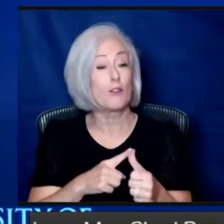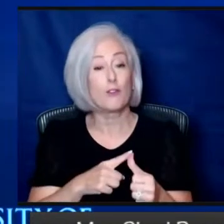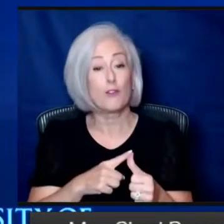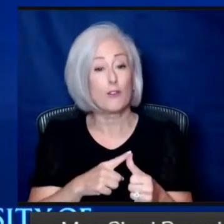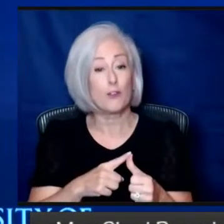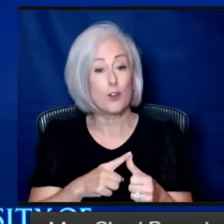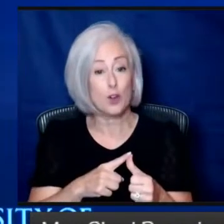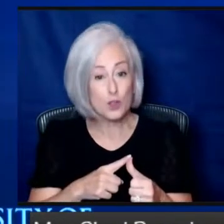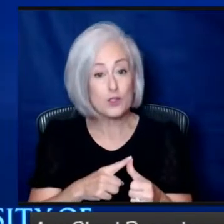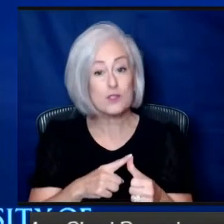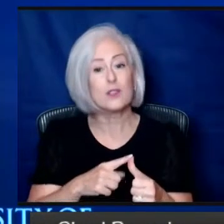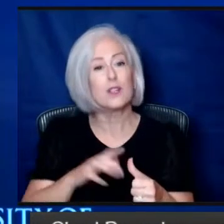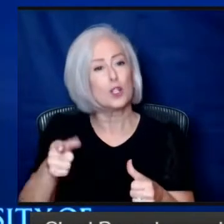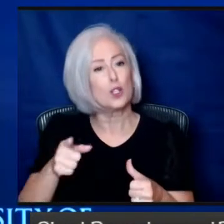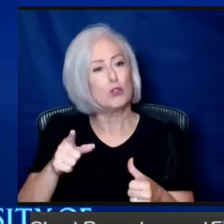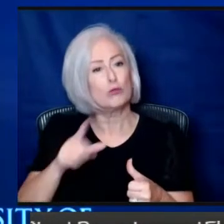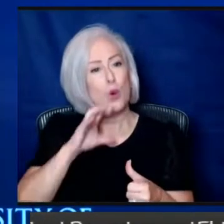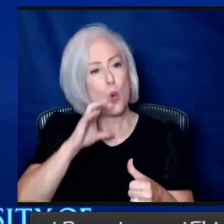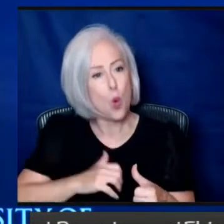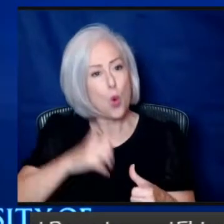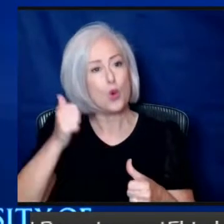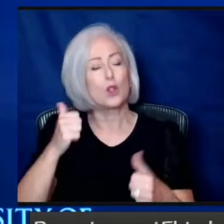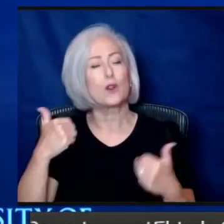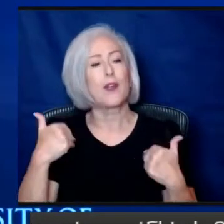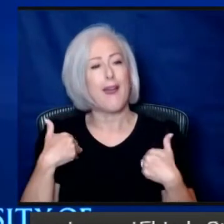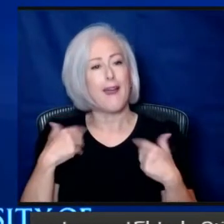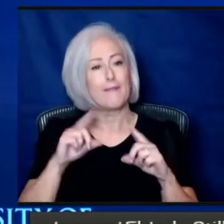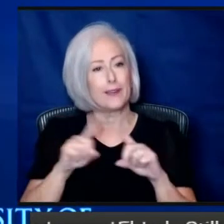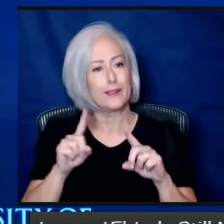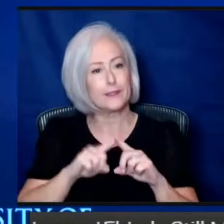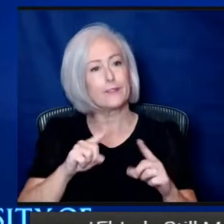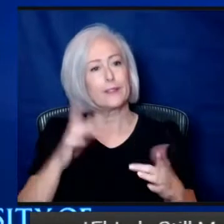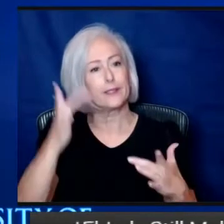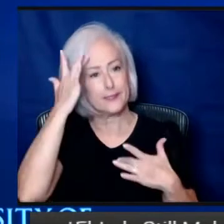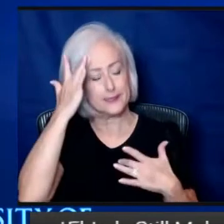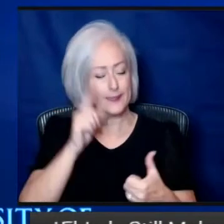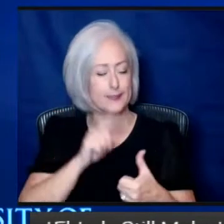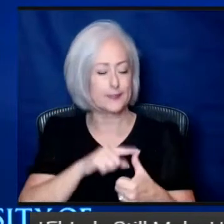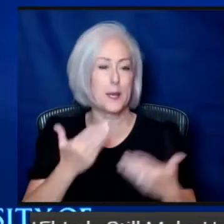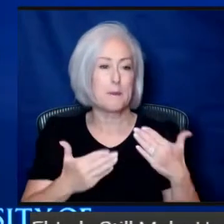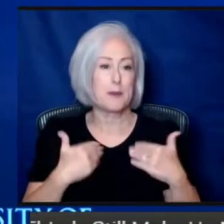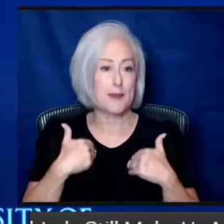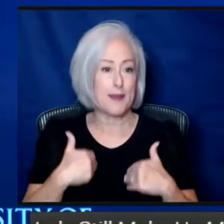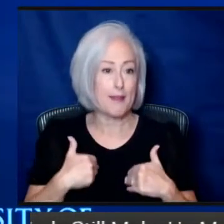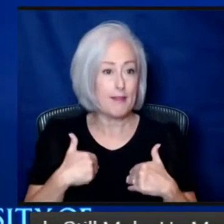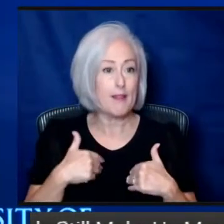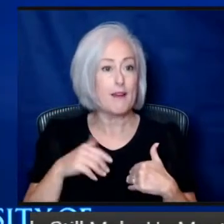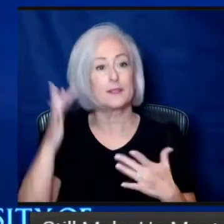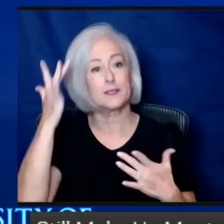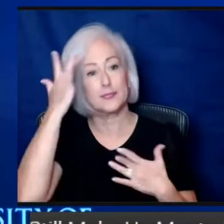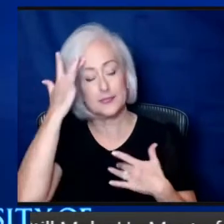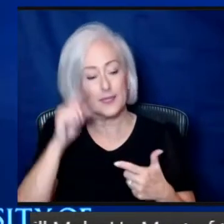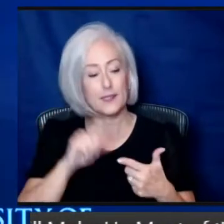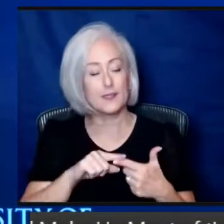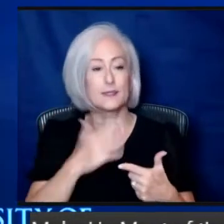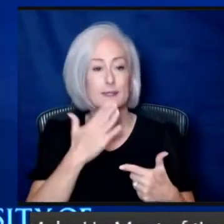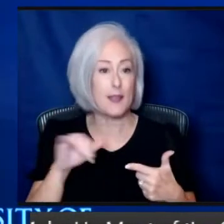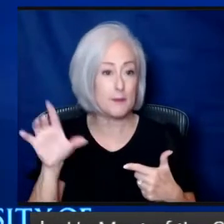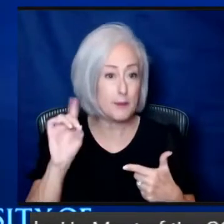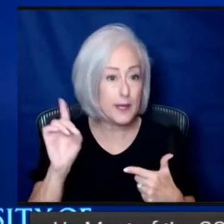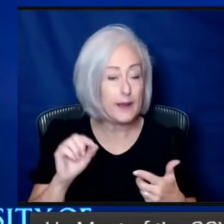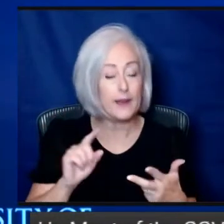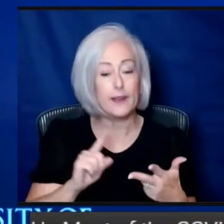you get older, you have more diagnoses of things like heart disease, lung disease, kidney disease, diabetes. Also, as you age, you do have